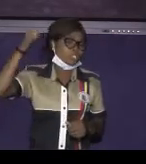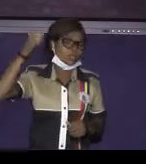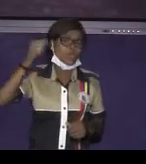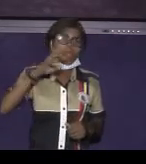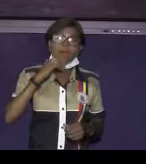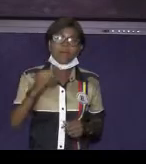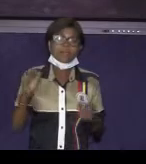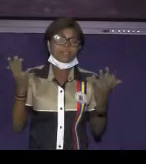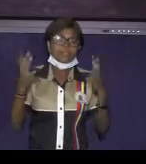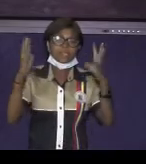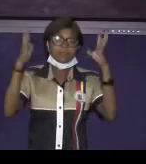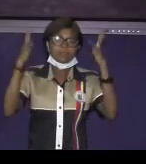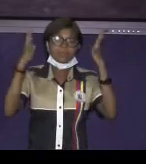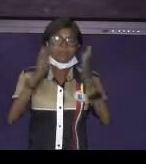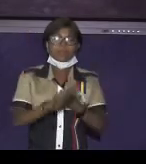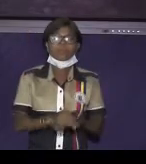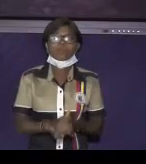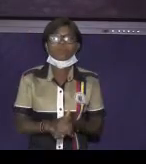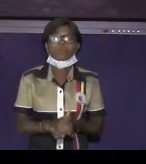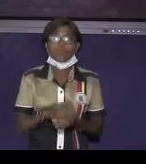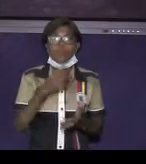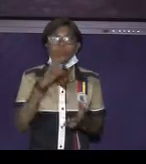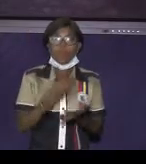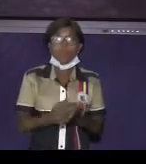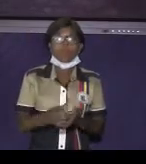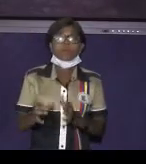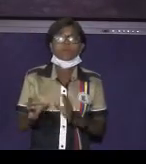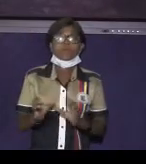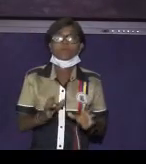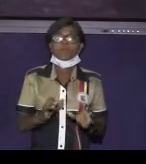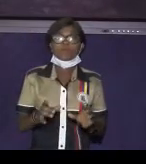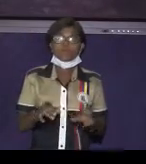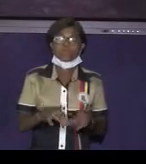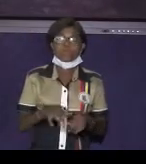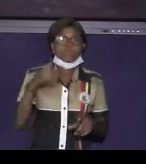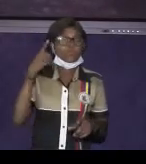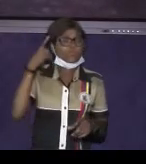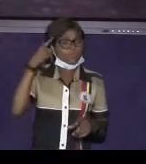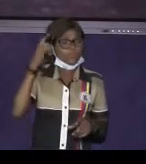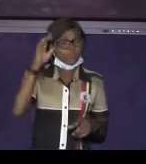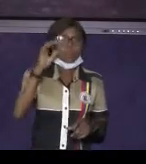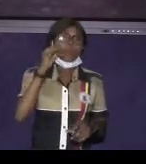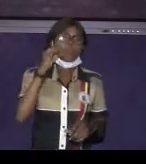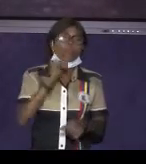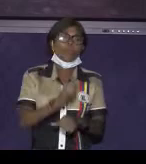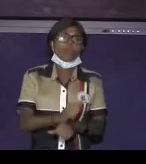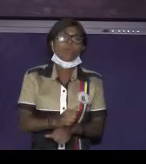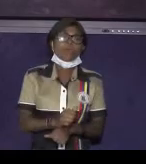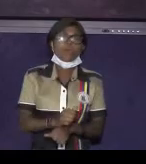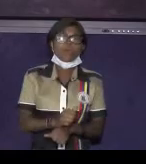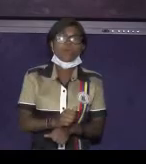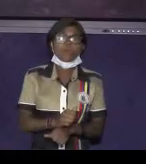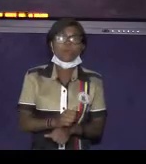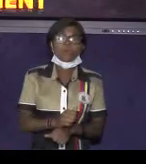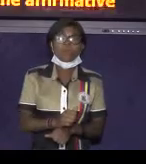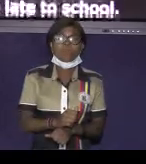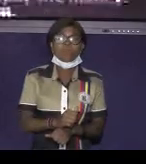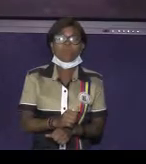chair. Well done. So for your assignment,